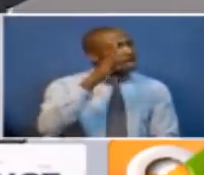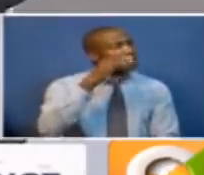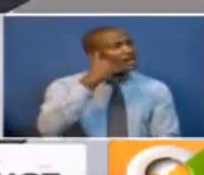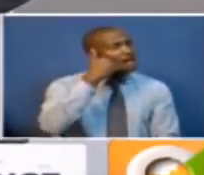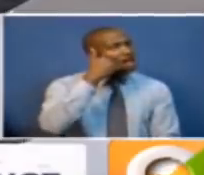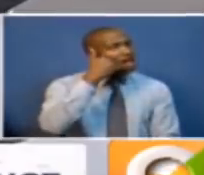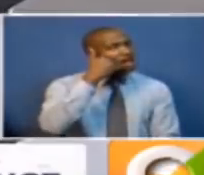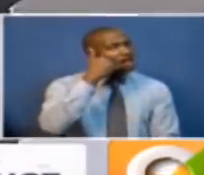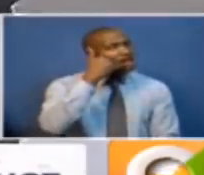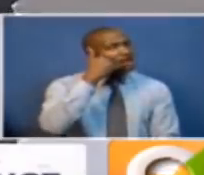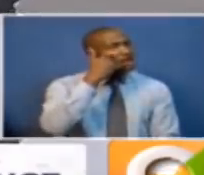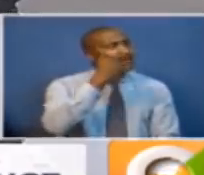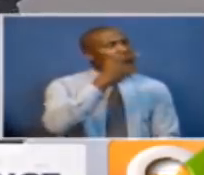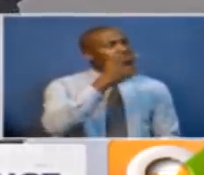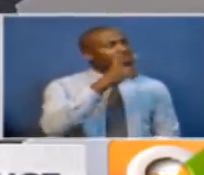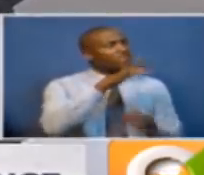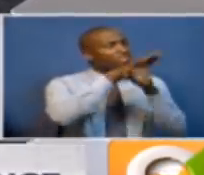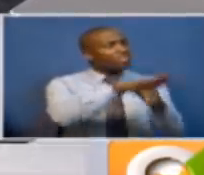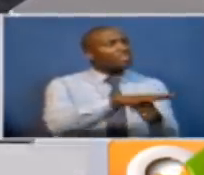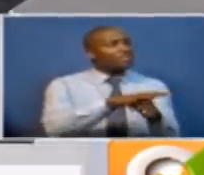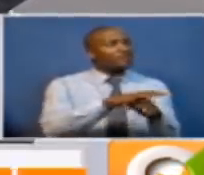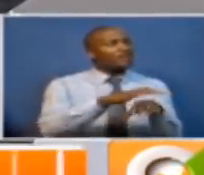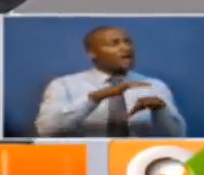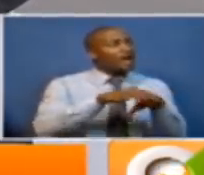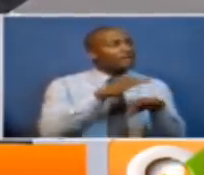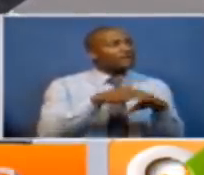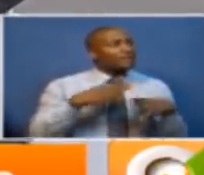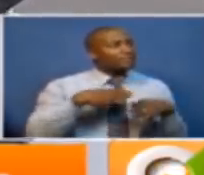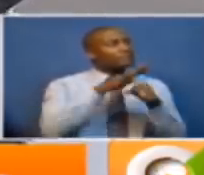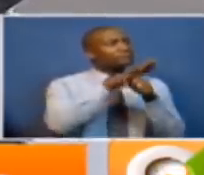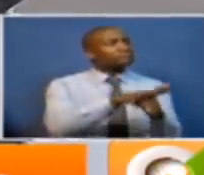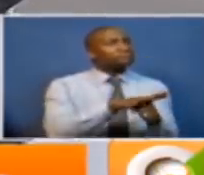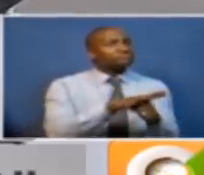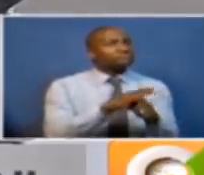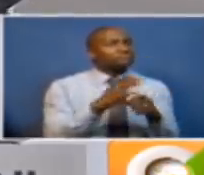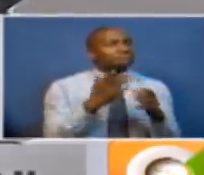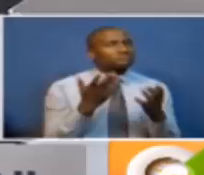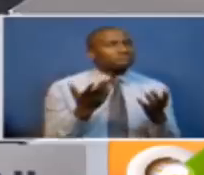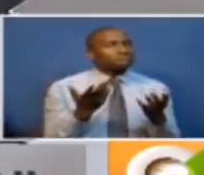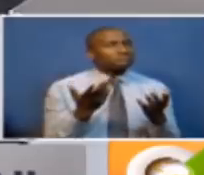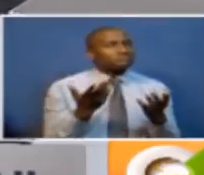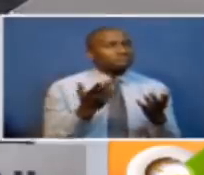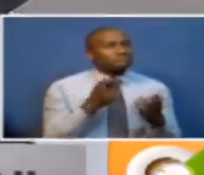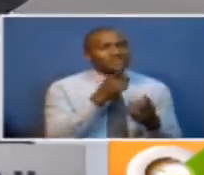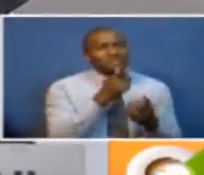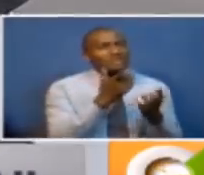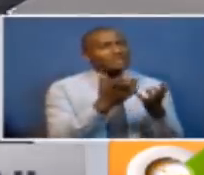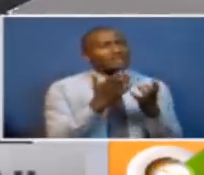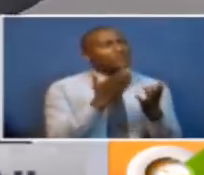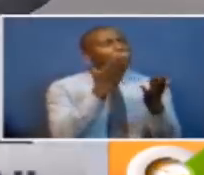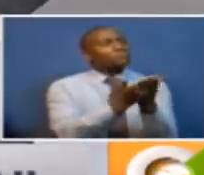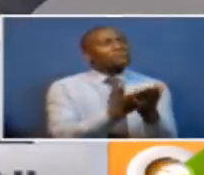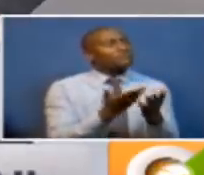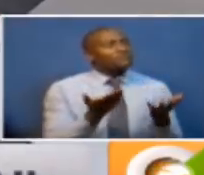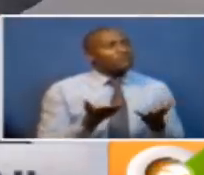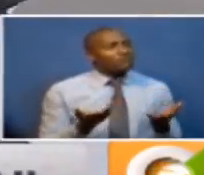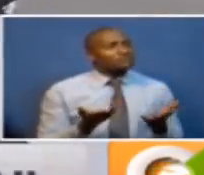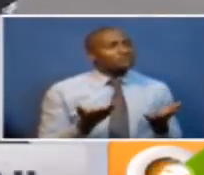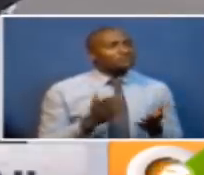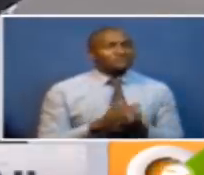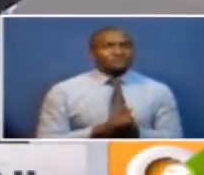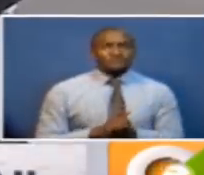the claims of racism, if someone was to sue Chandarana, for instance, what would they need to prove in a court of law?